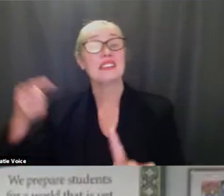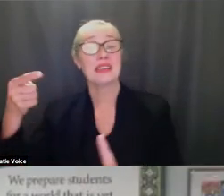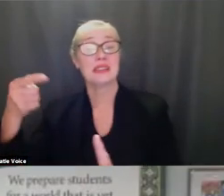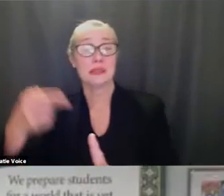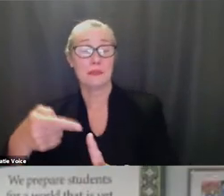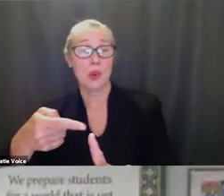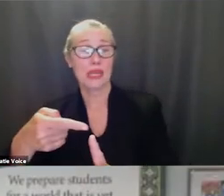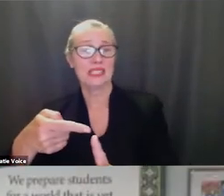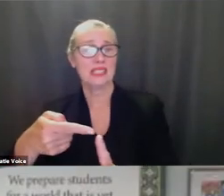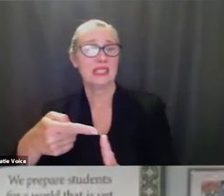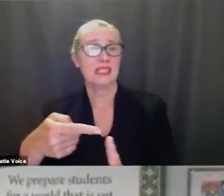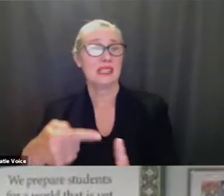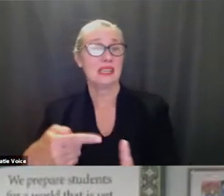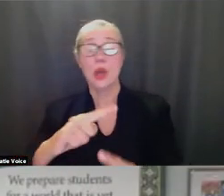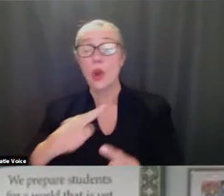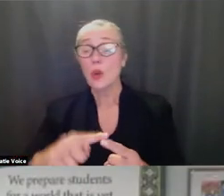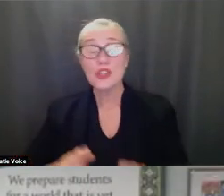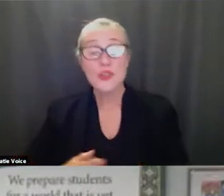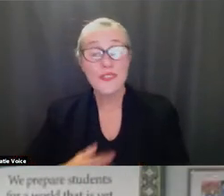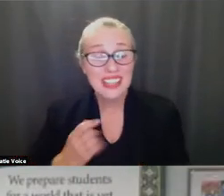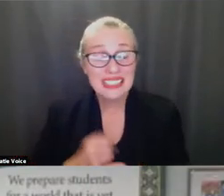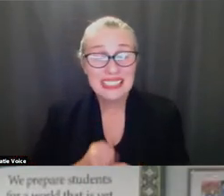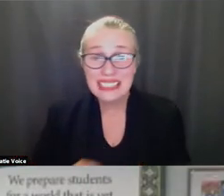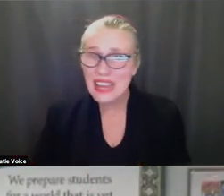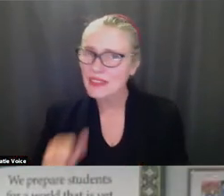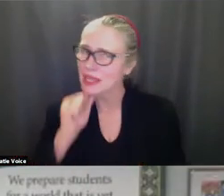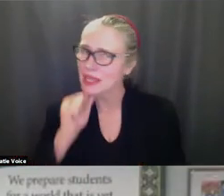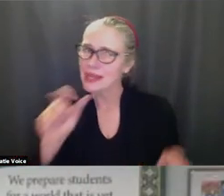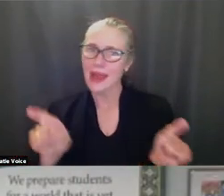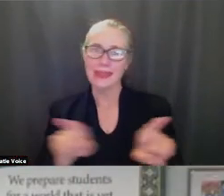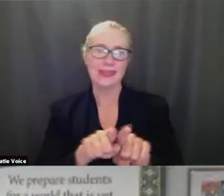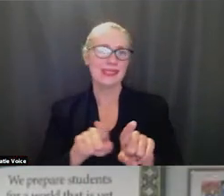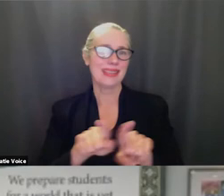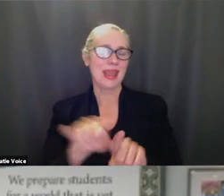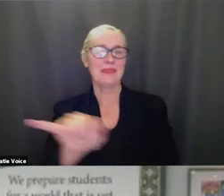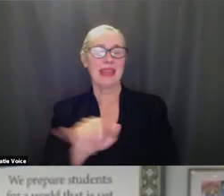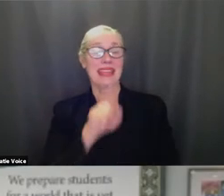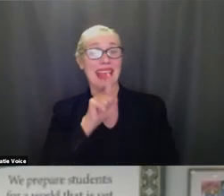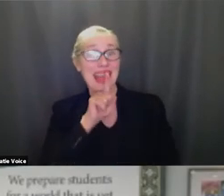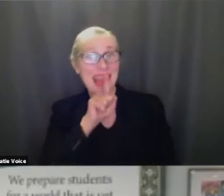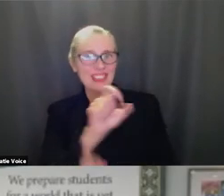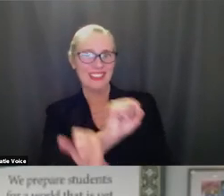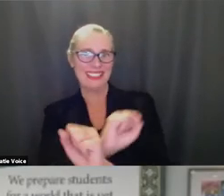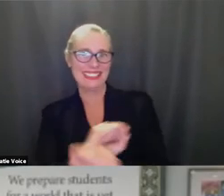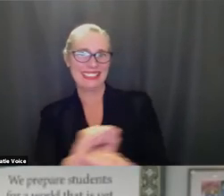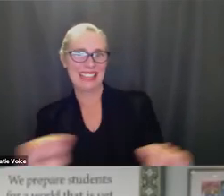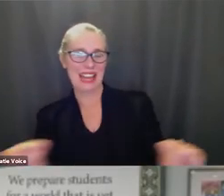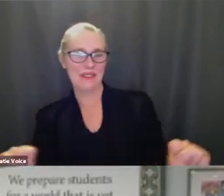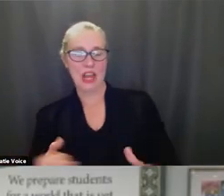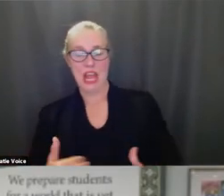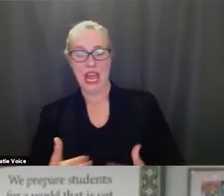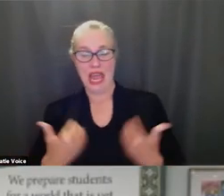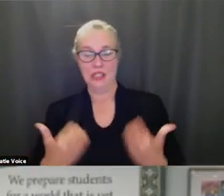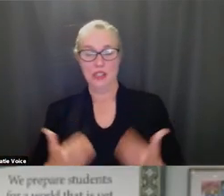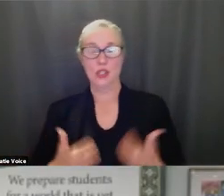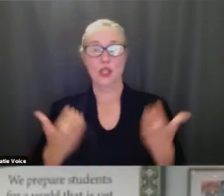that feeling safe is not the same as being safe and as the youth coalition has shown all